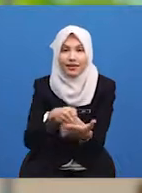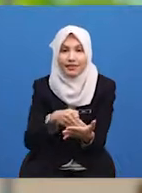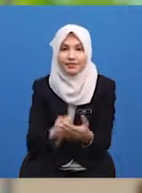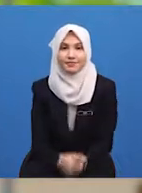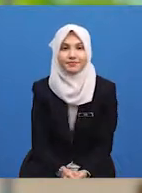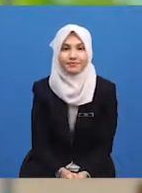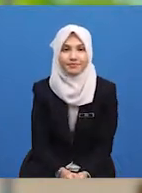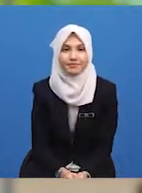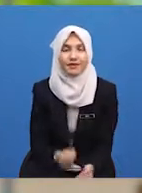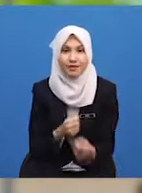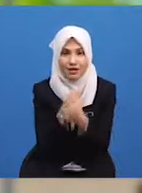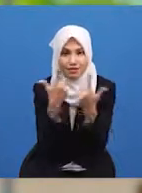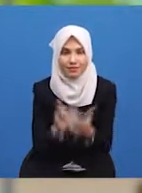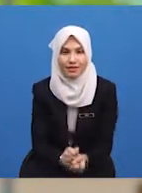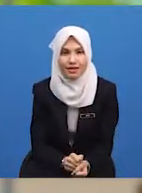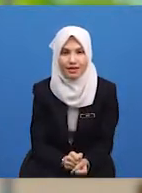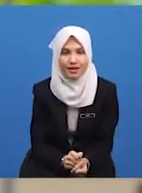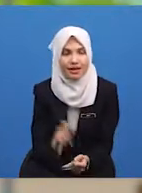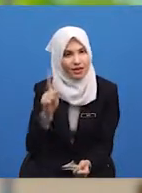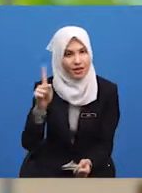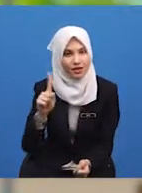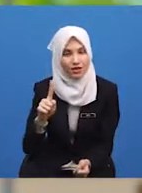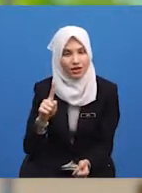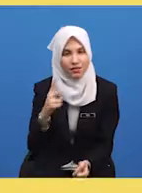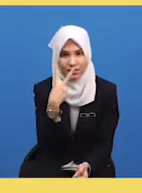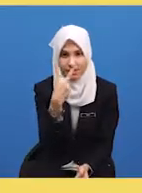appear anywhere and be seen by anyone.